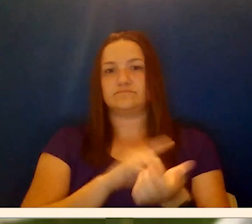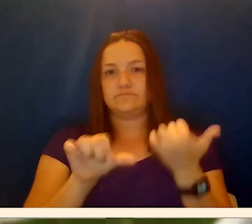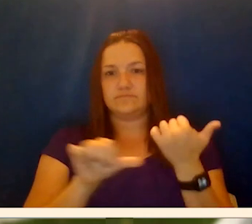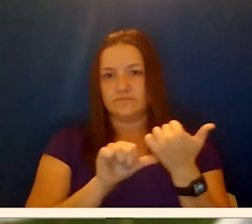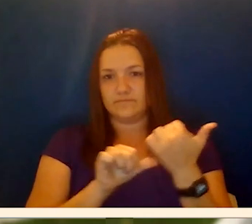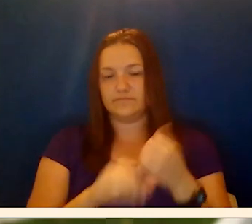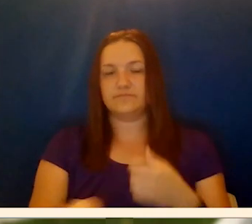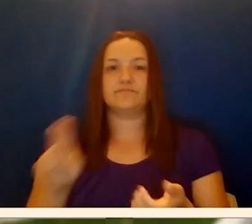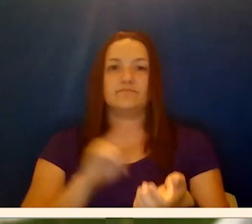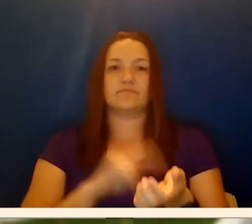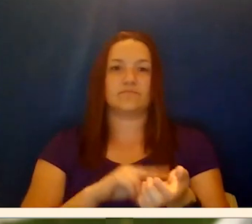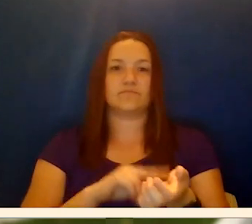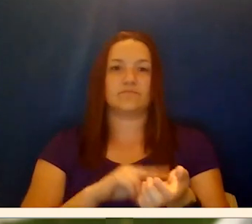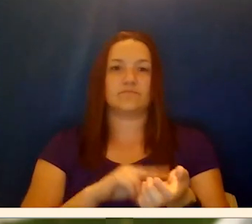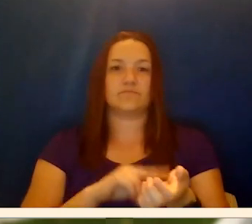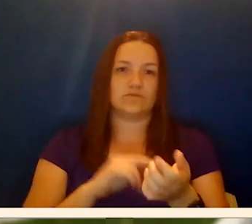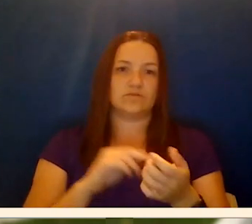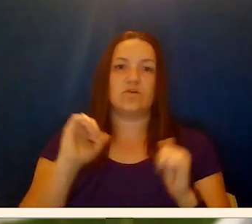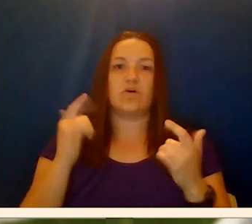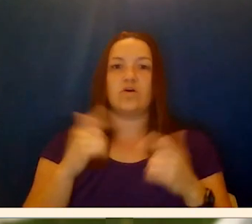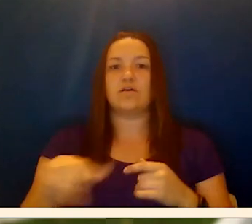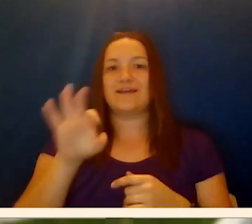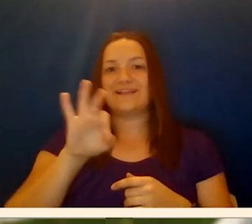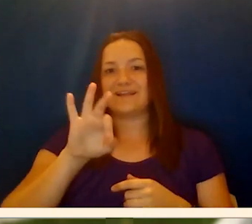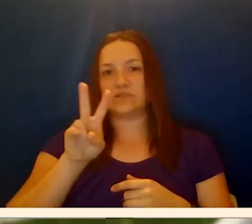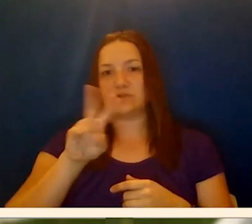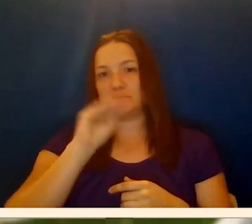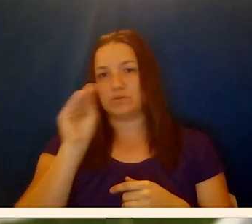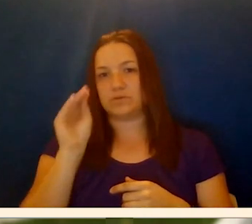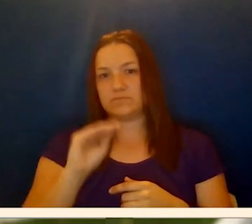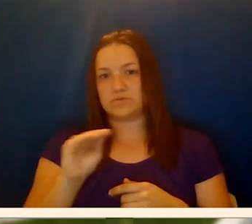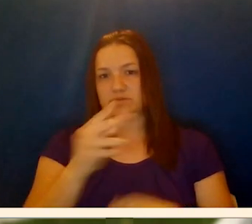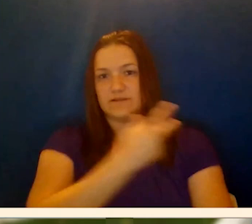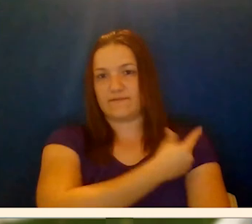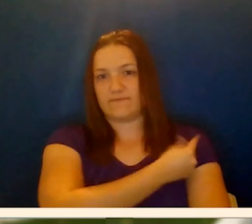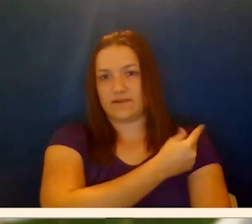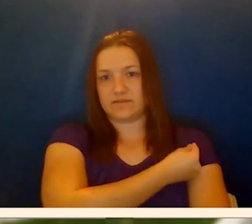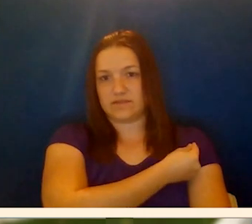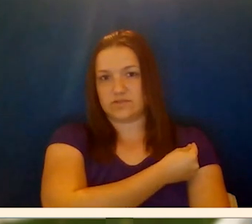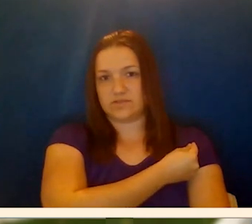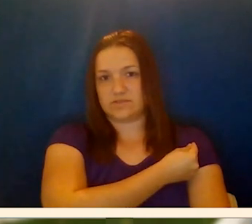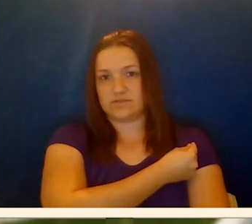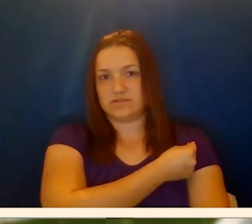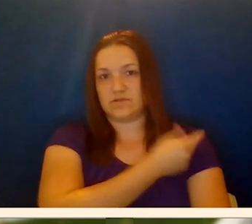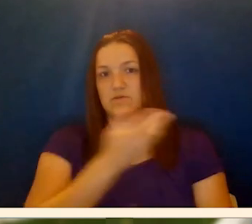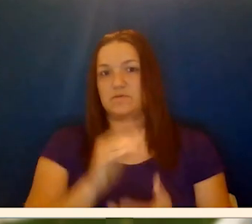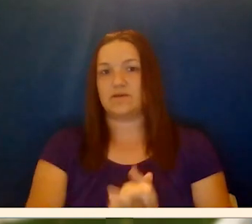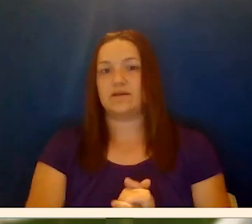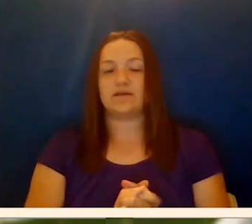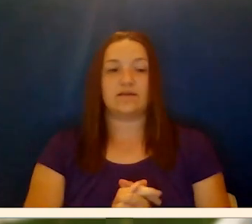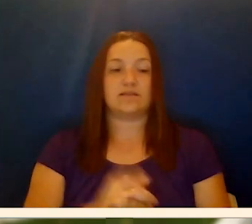assistants, our nurse practitioners have now hit 92% vaccination. So, these